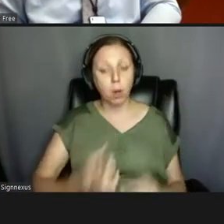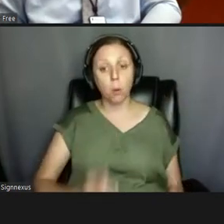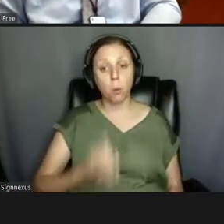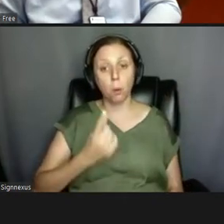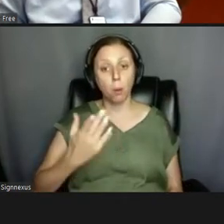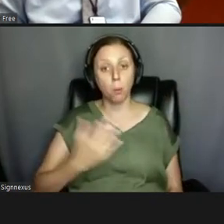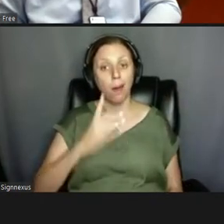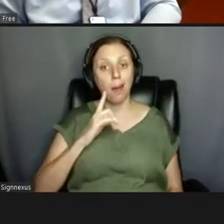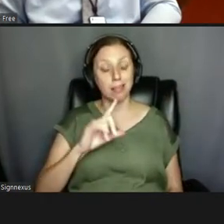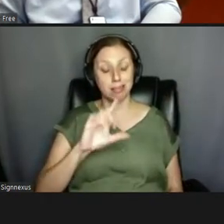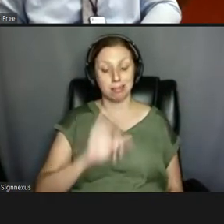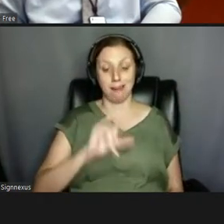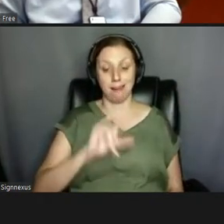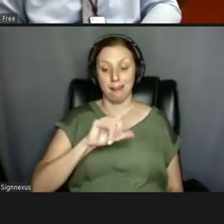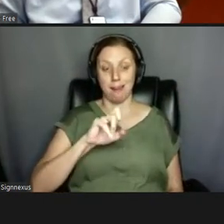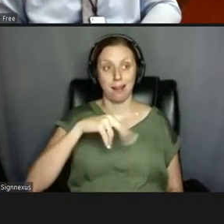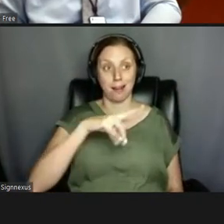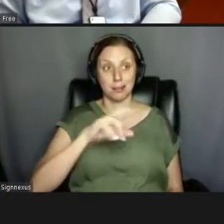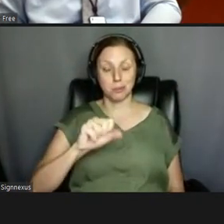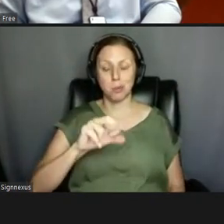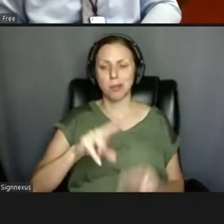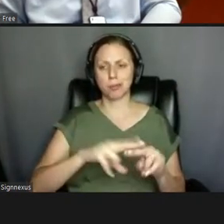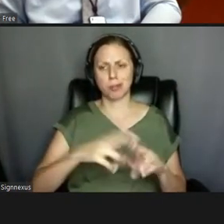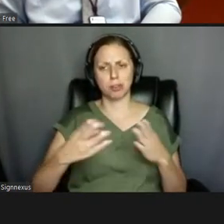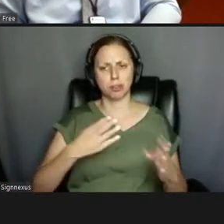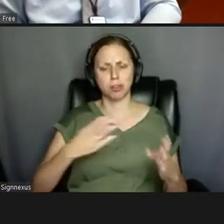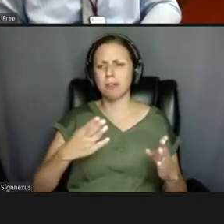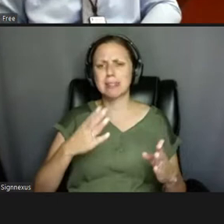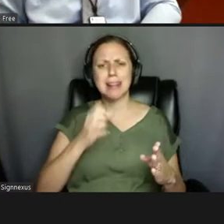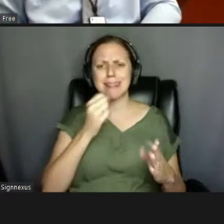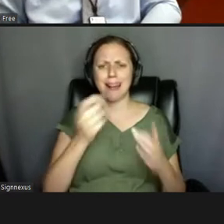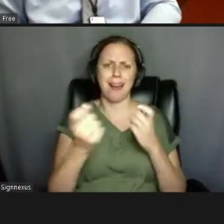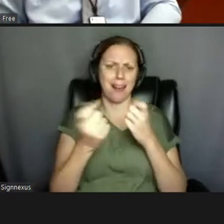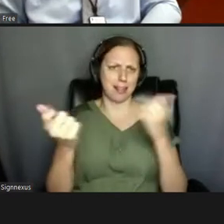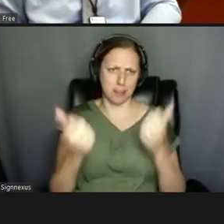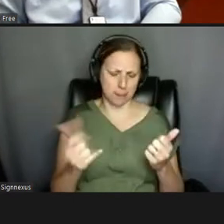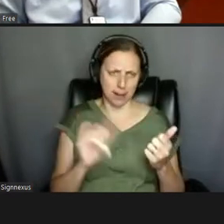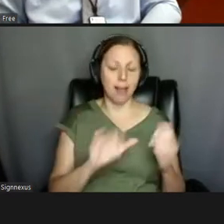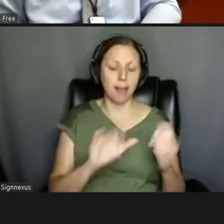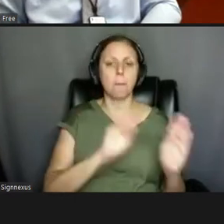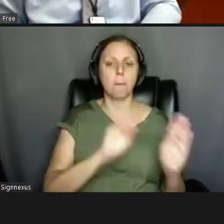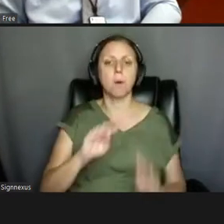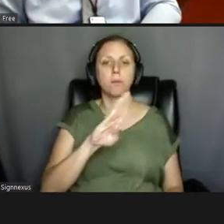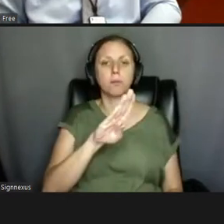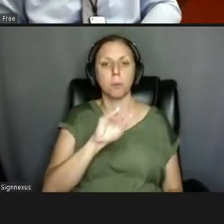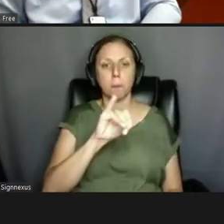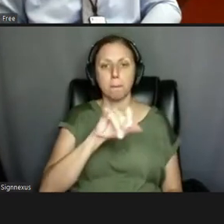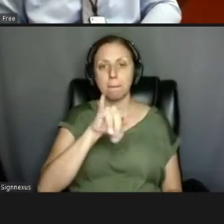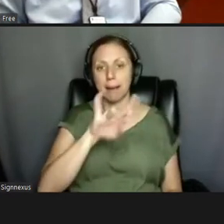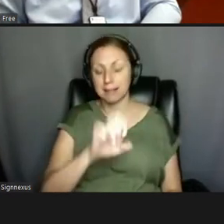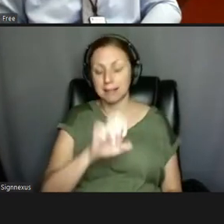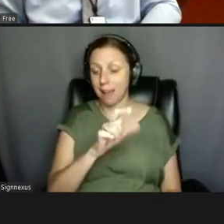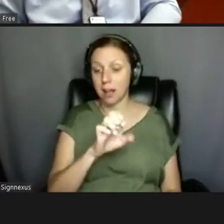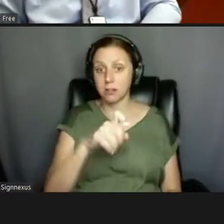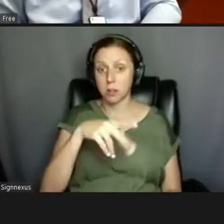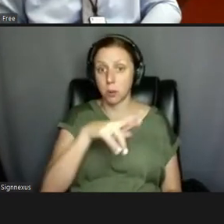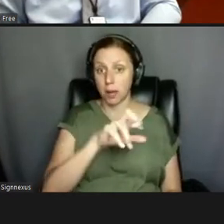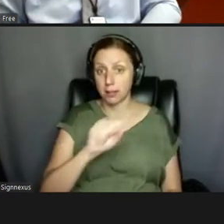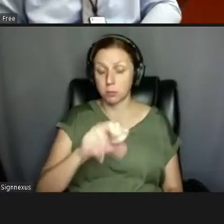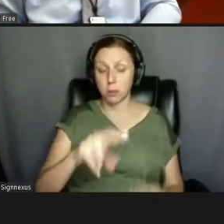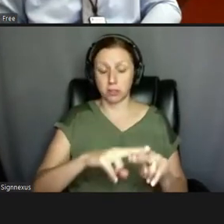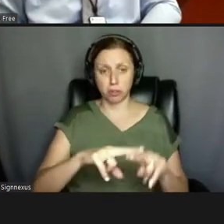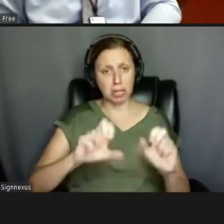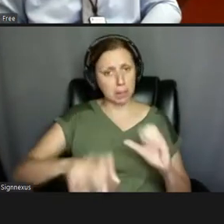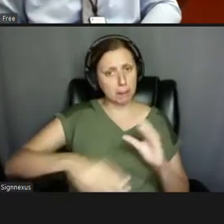express train service, like someone said before, wasn't eliminated. It was just moved to Bayside. So express train service definitely could be added back.